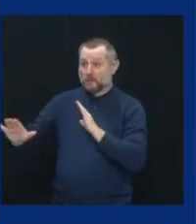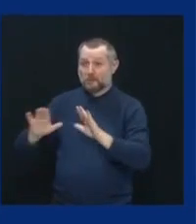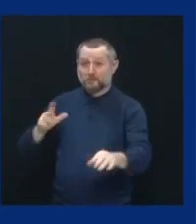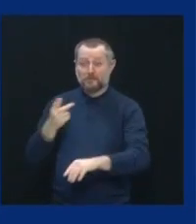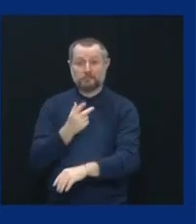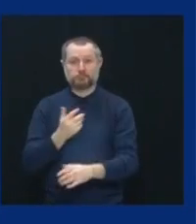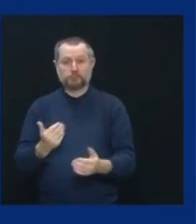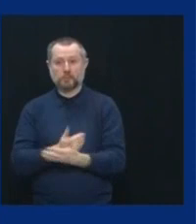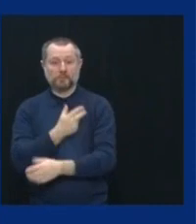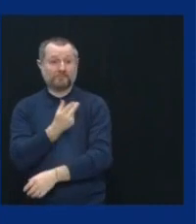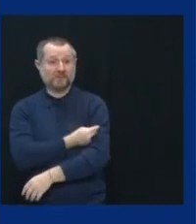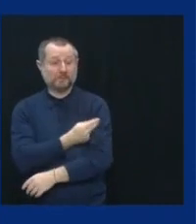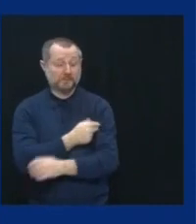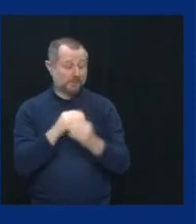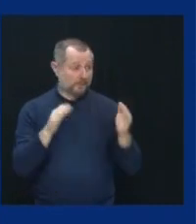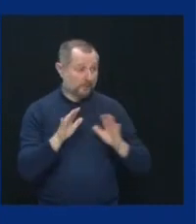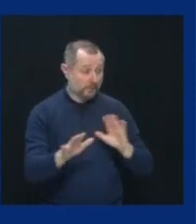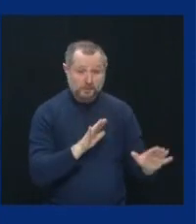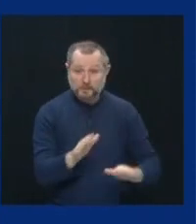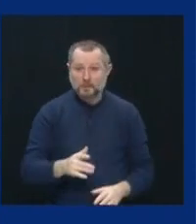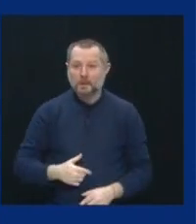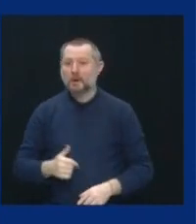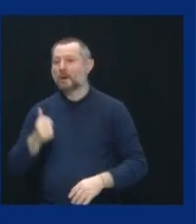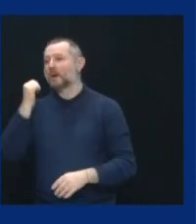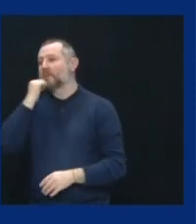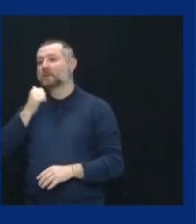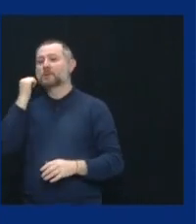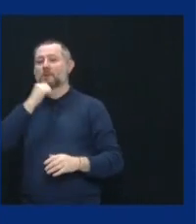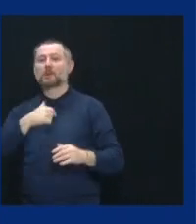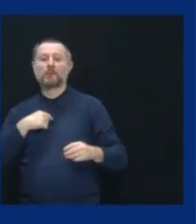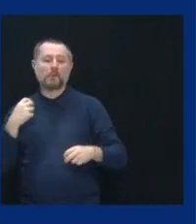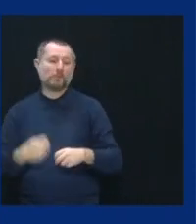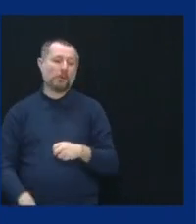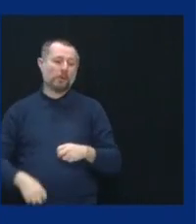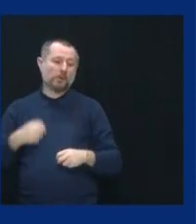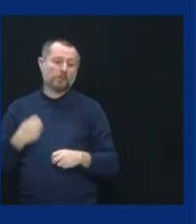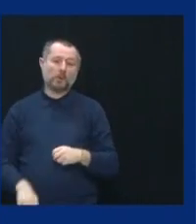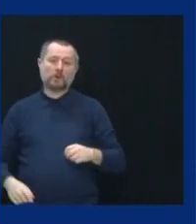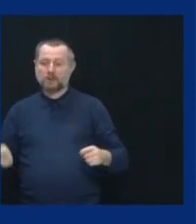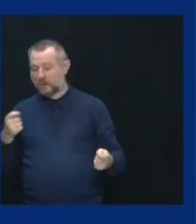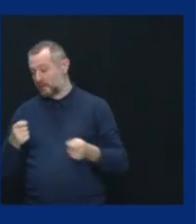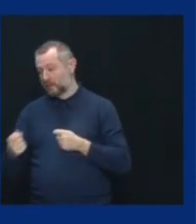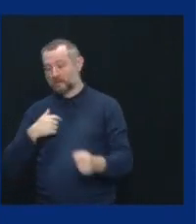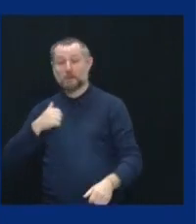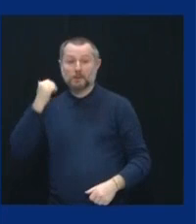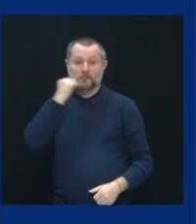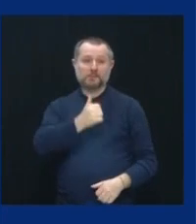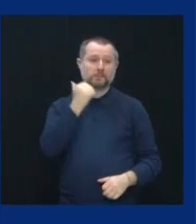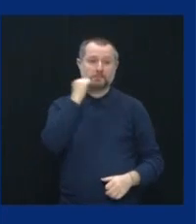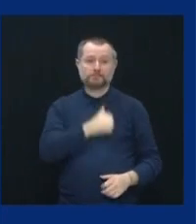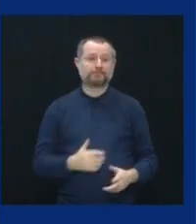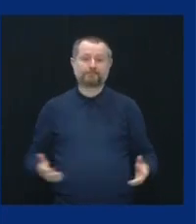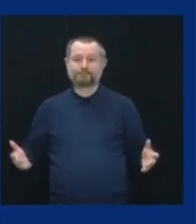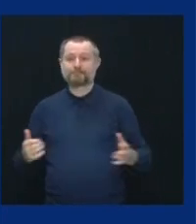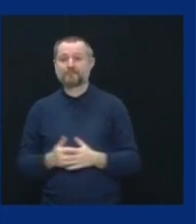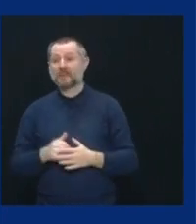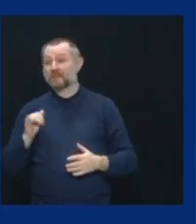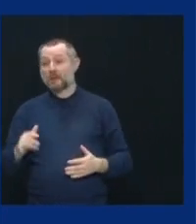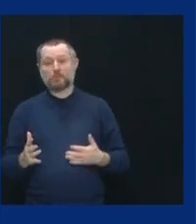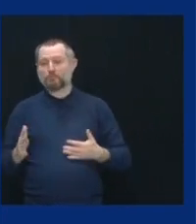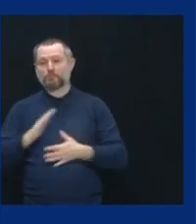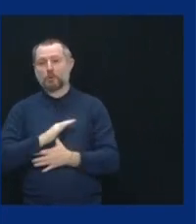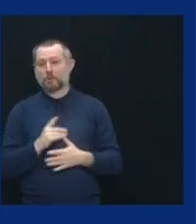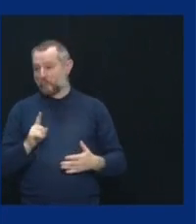system. Every day it has been something. and that was given priority.